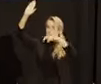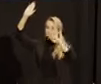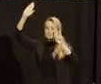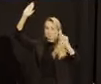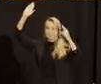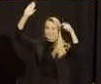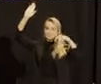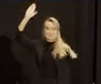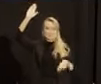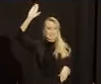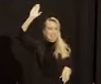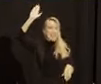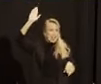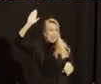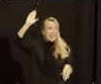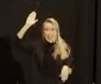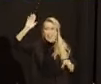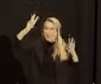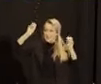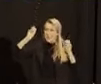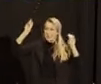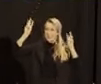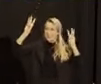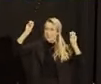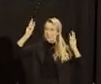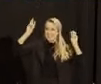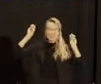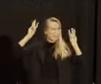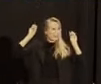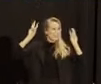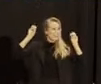Wow. Wow. Well, welcome. Welcome.